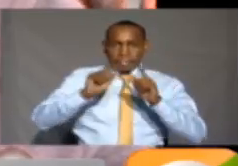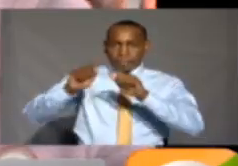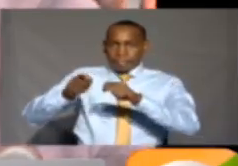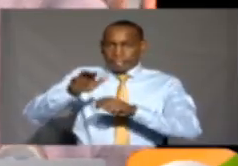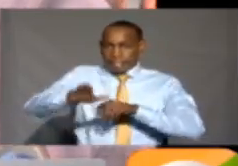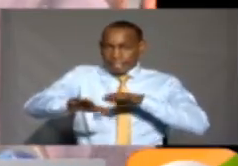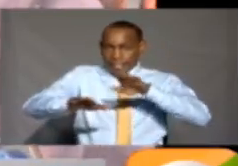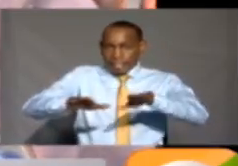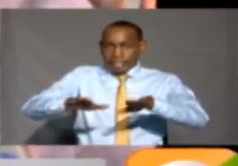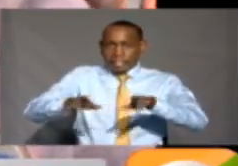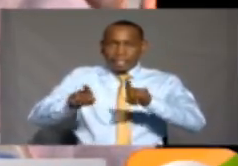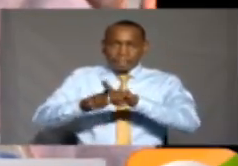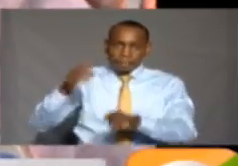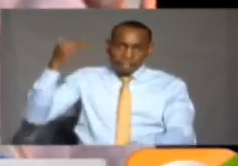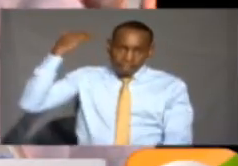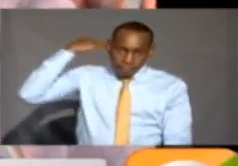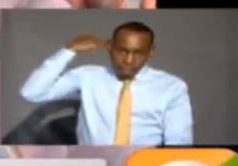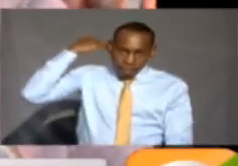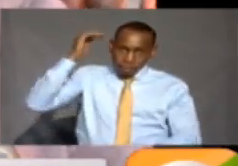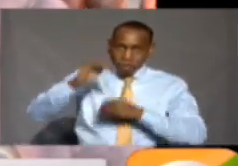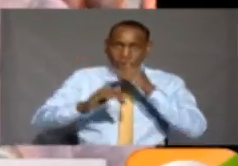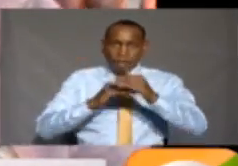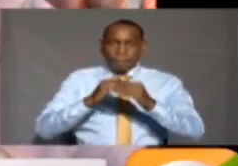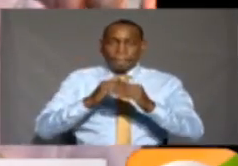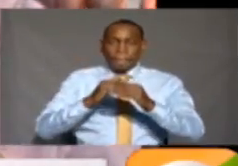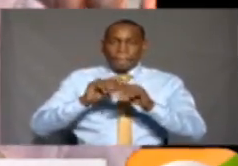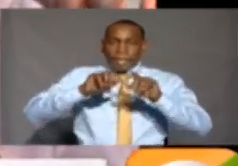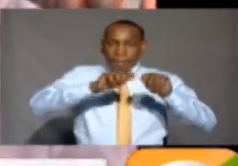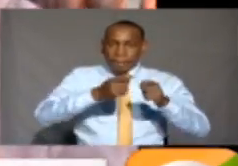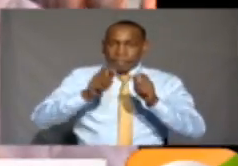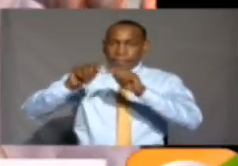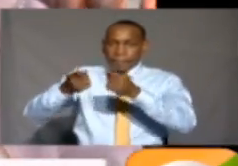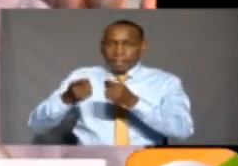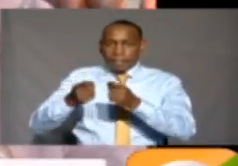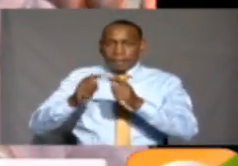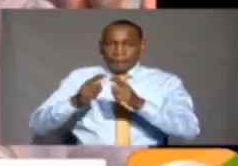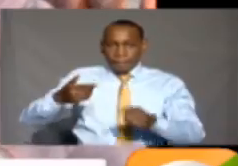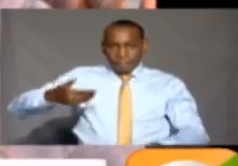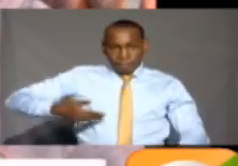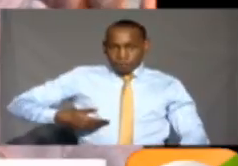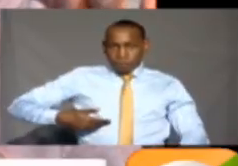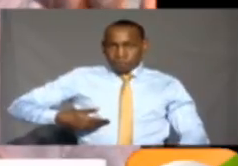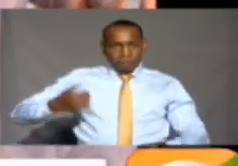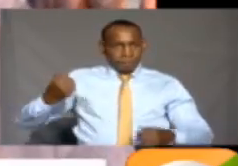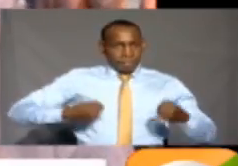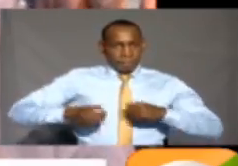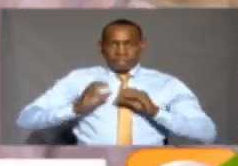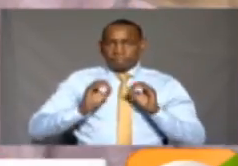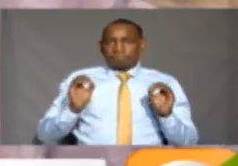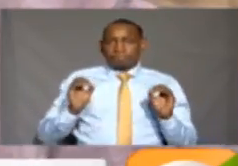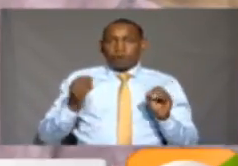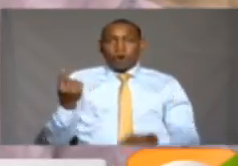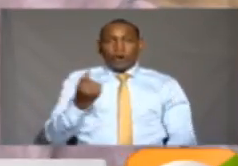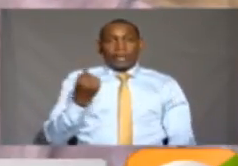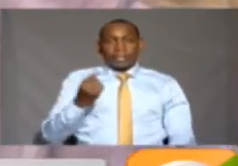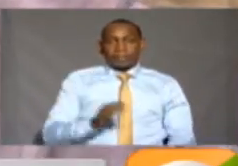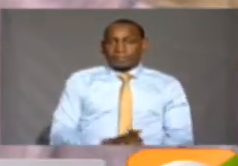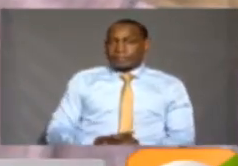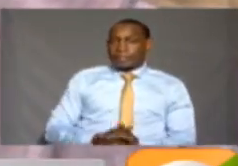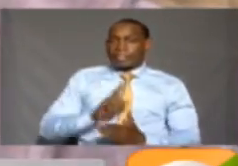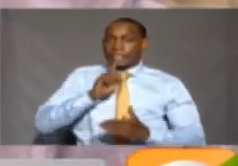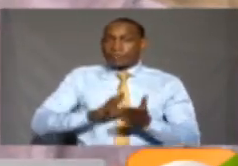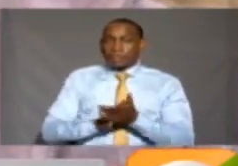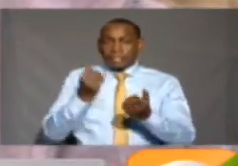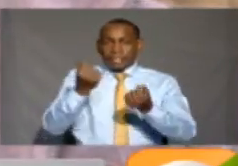miguu na hapa nyuma yote alivunjavunjwa, lakini ni tumbo hawakukusa peke yake. Aniambia ni